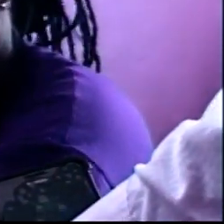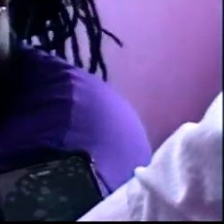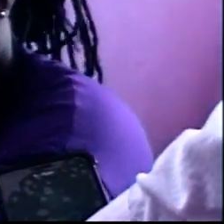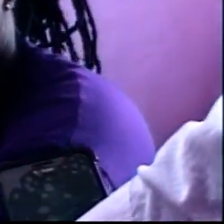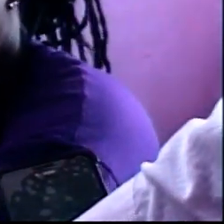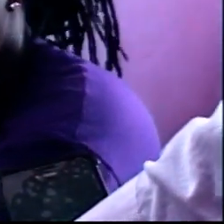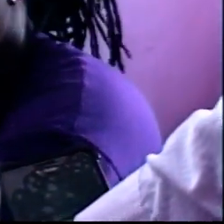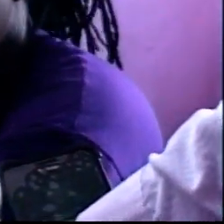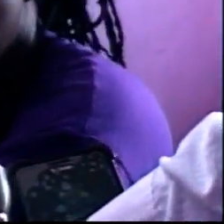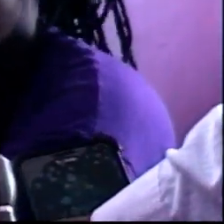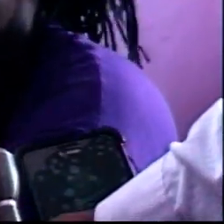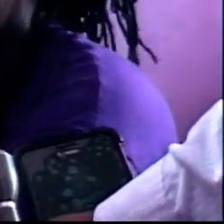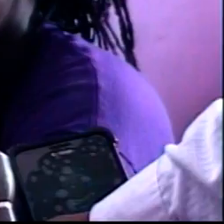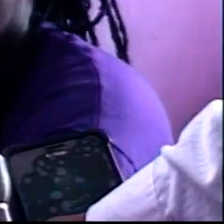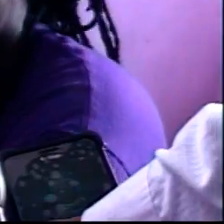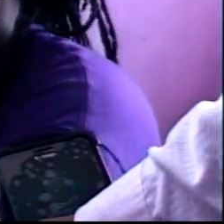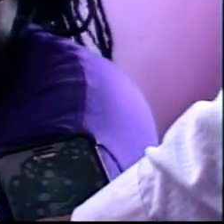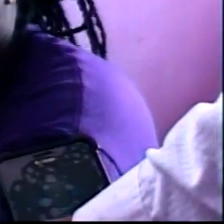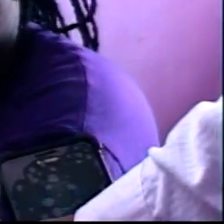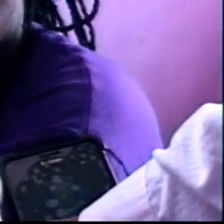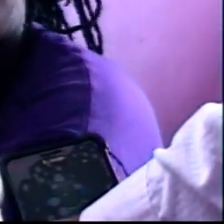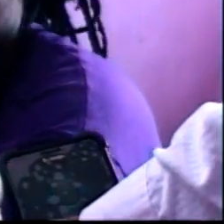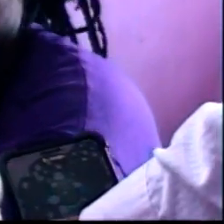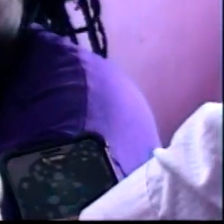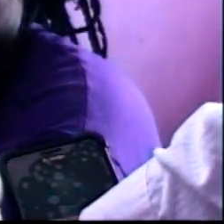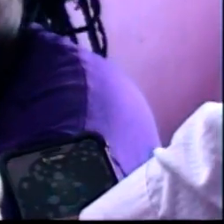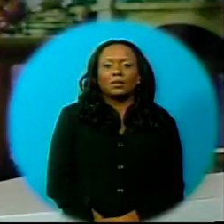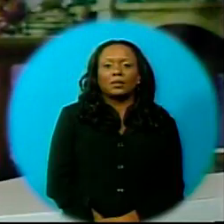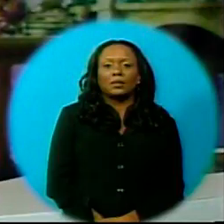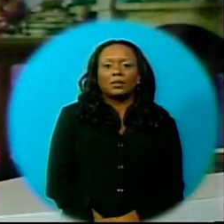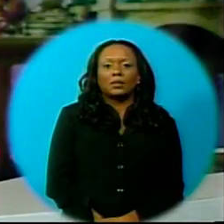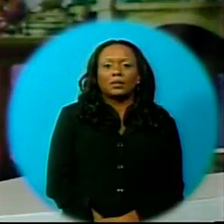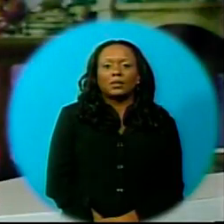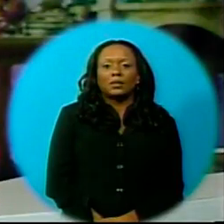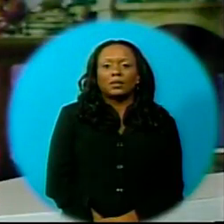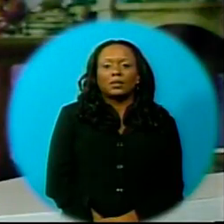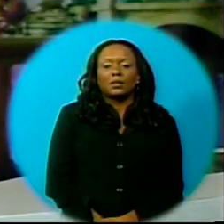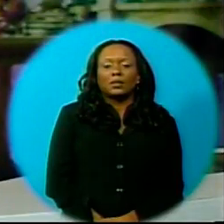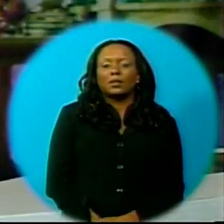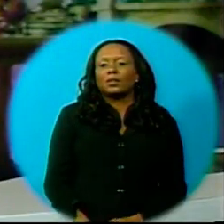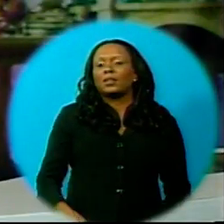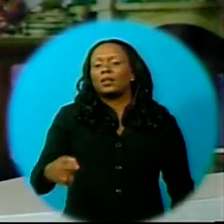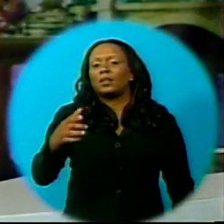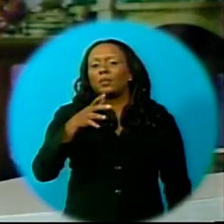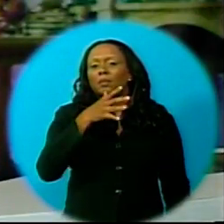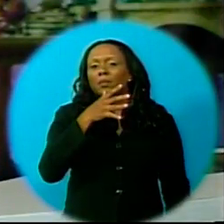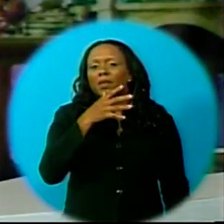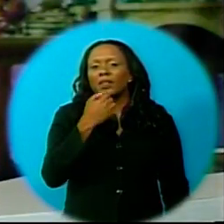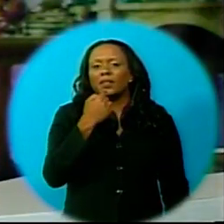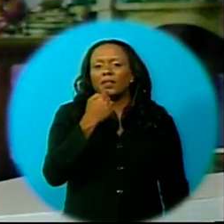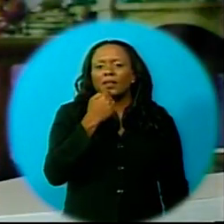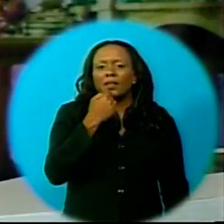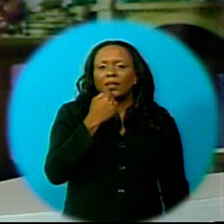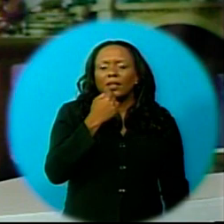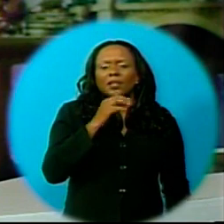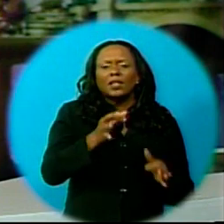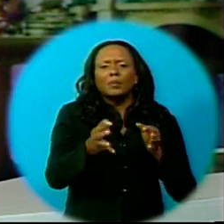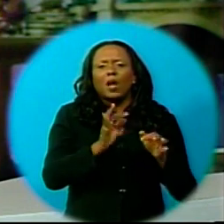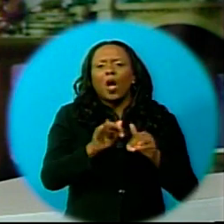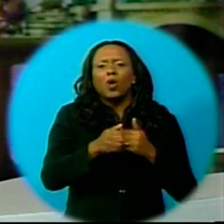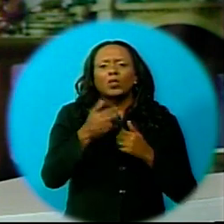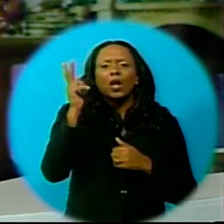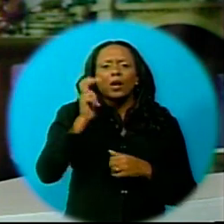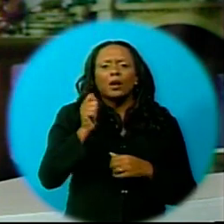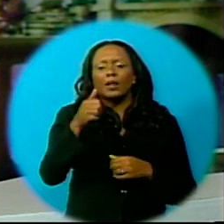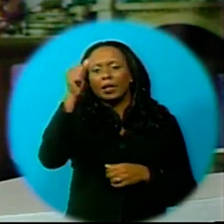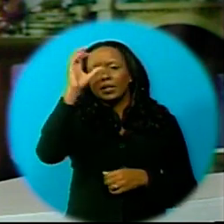company. But he was just enough more. Ms. Drakes went on to describe how she heard the disturbing